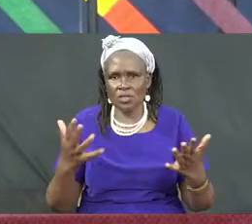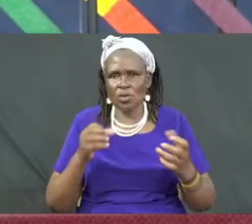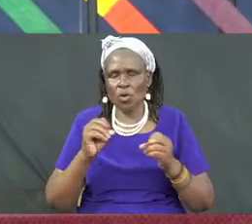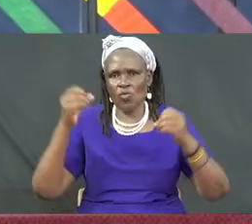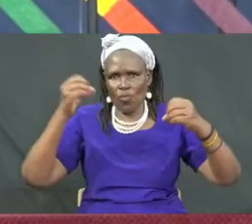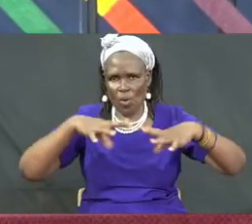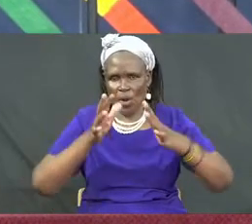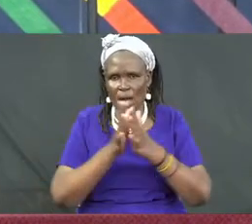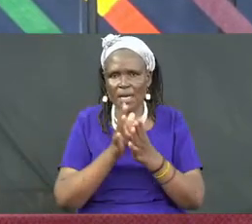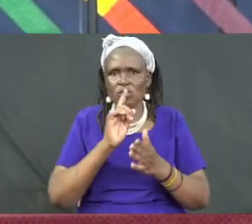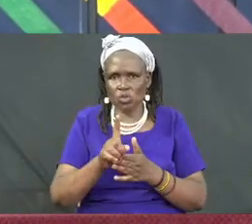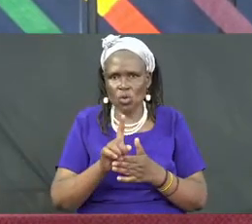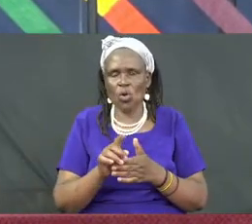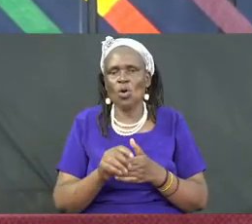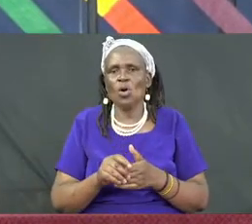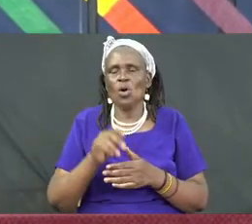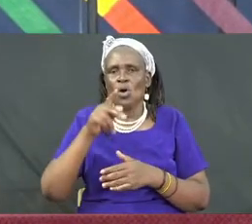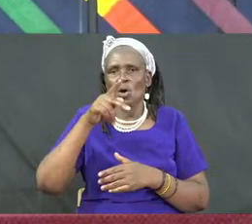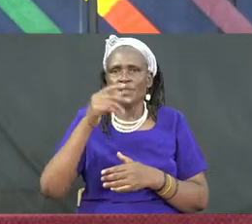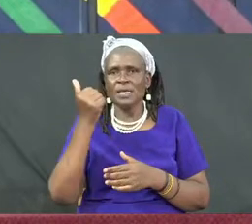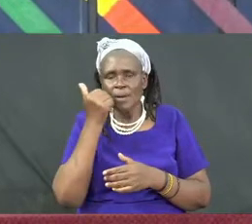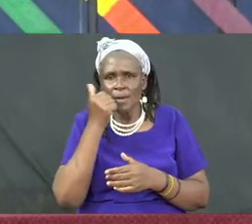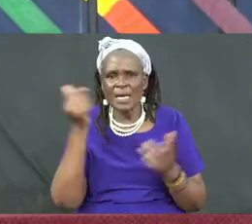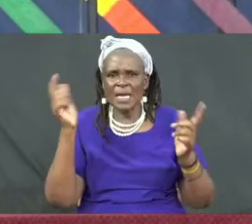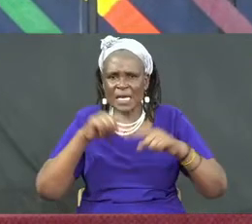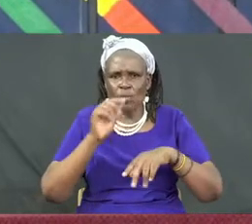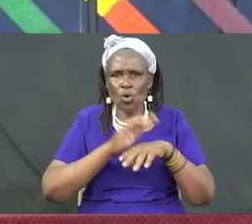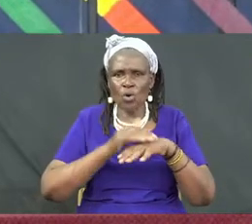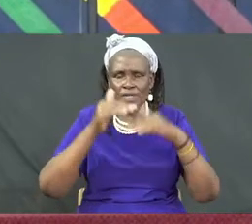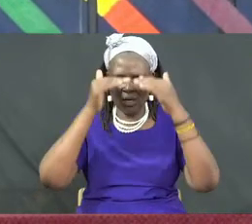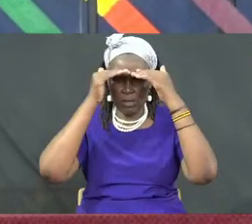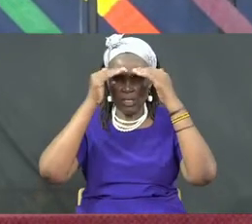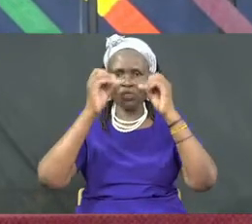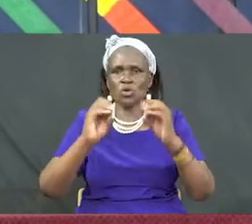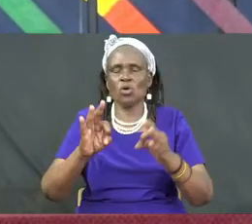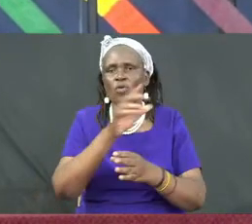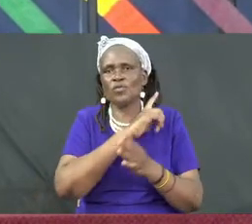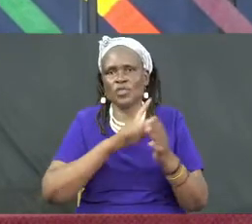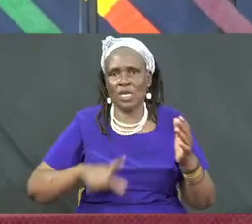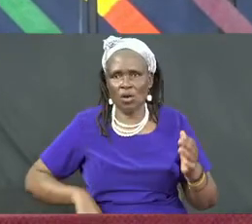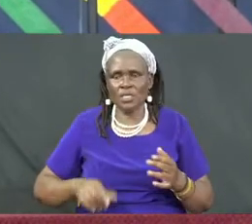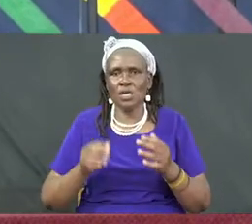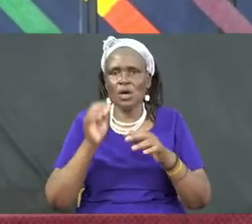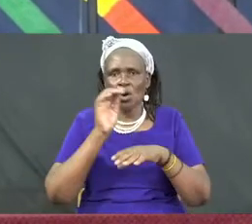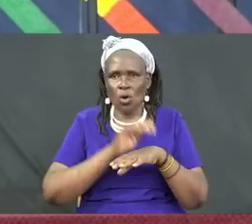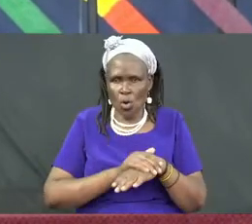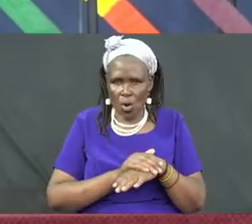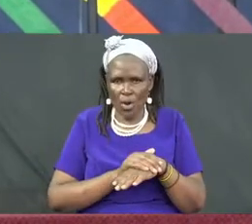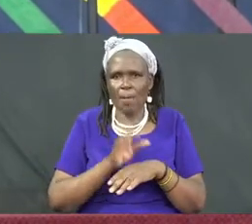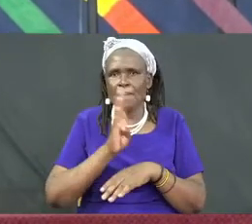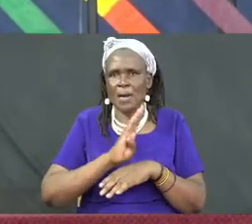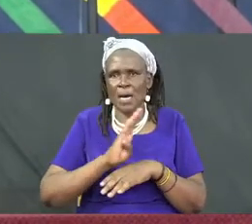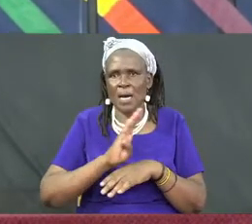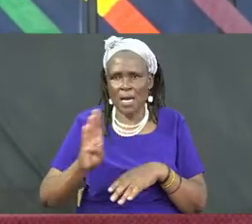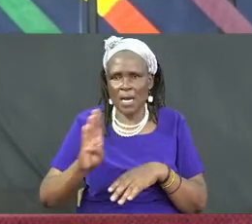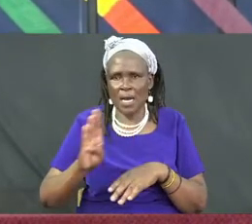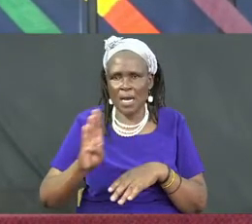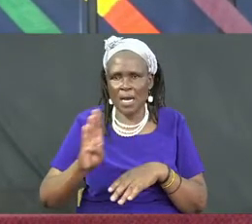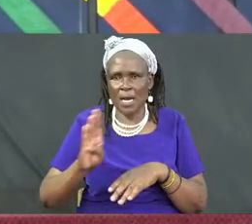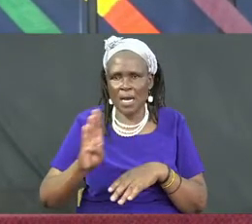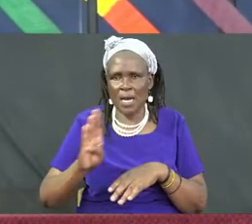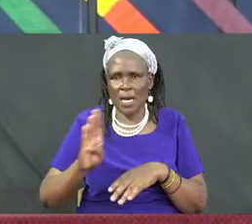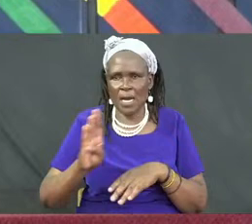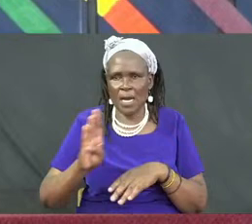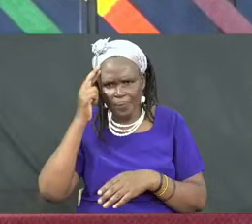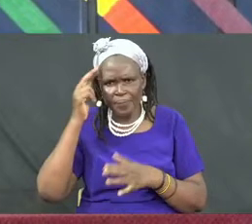And so the plague came among the congregation of the Lord. On Balaam's advice. Balaam, realizing